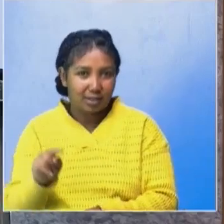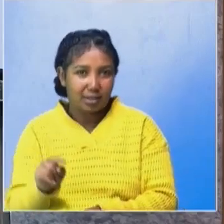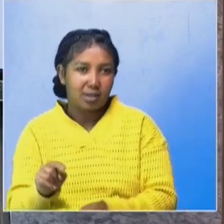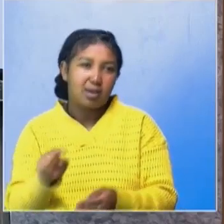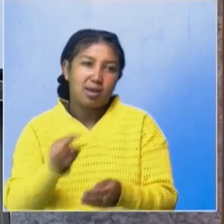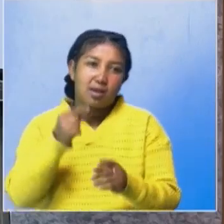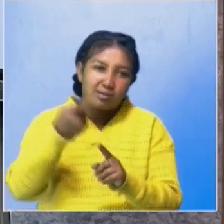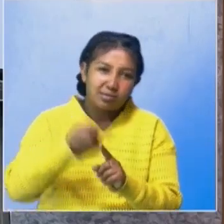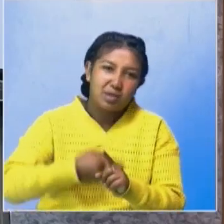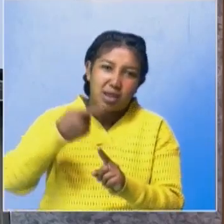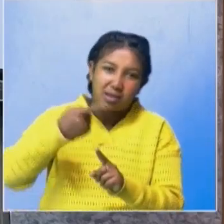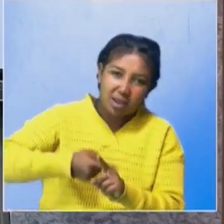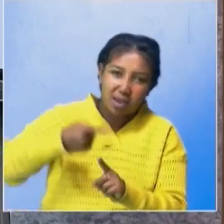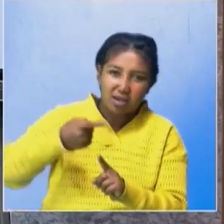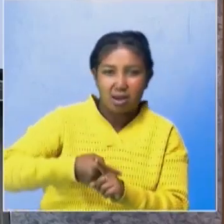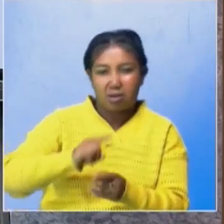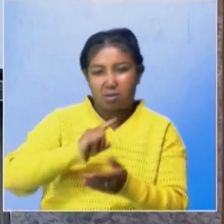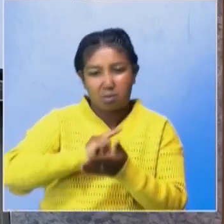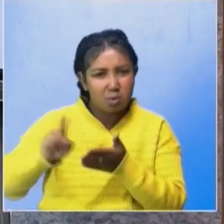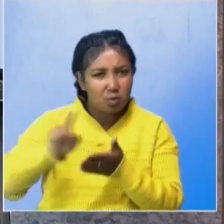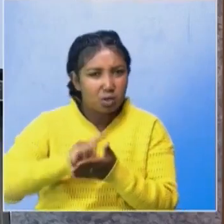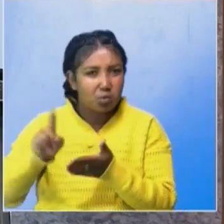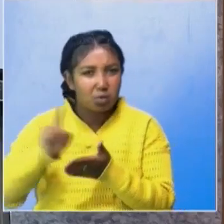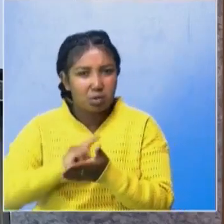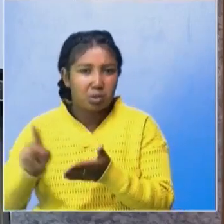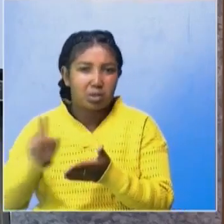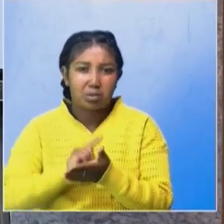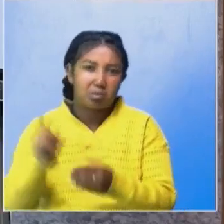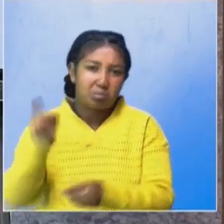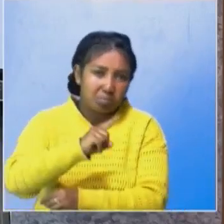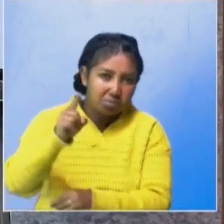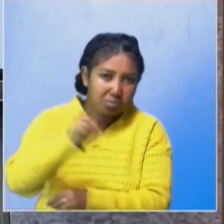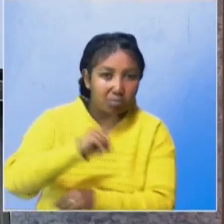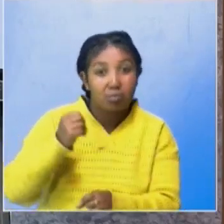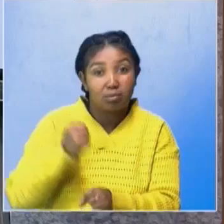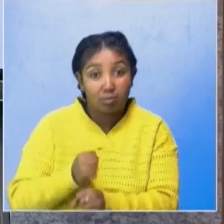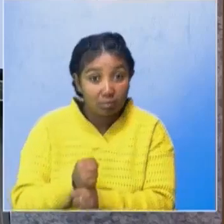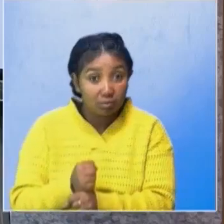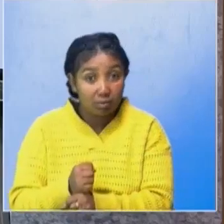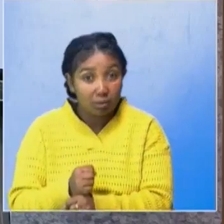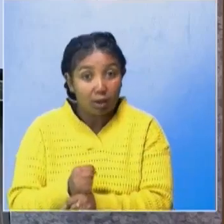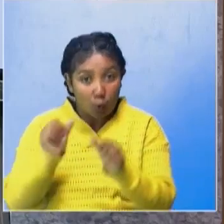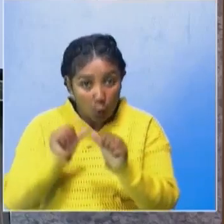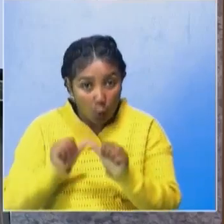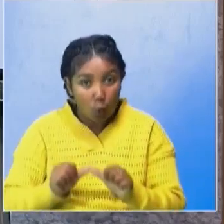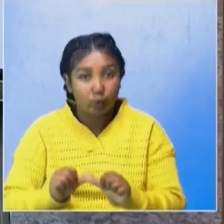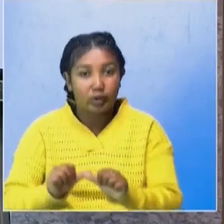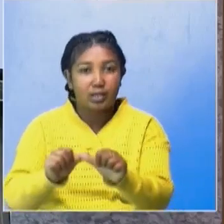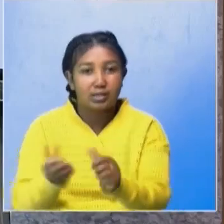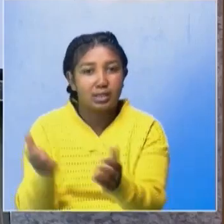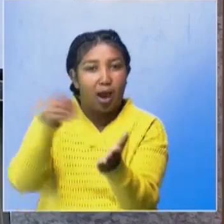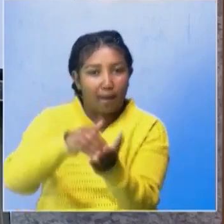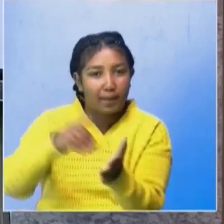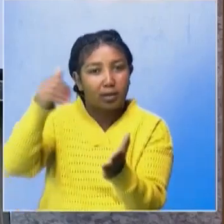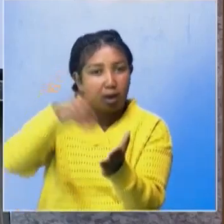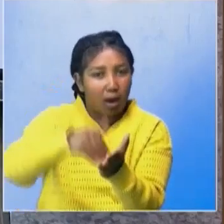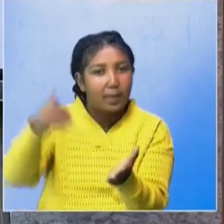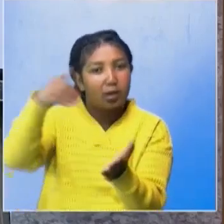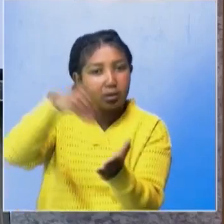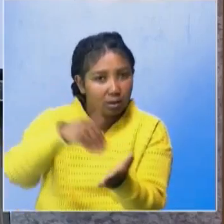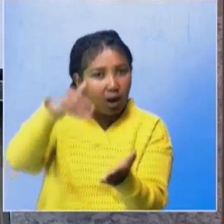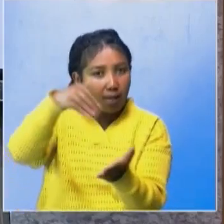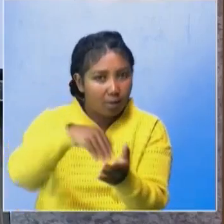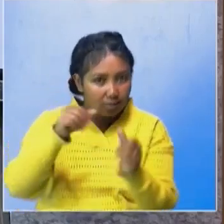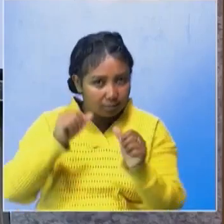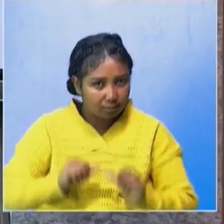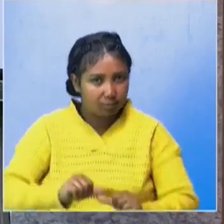or every month. But it must be continuous action. It must be routine